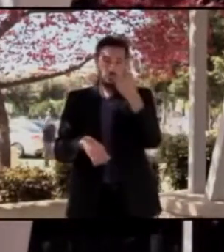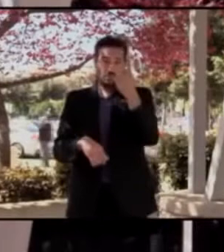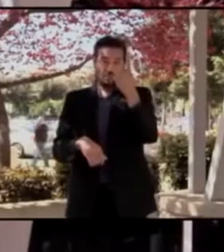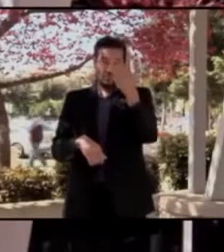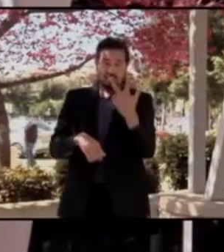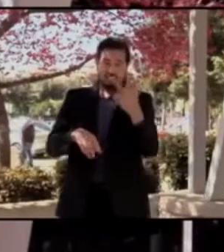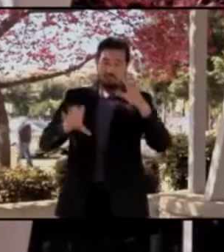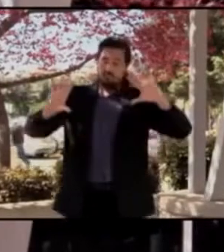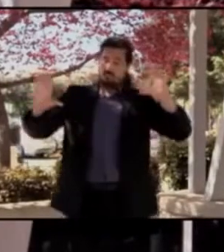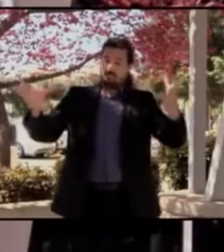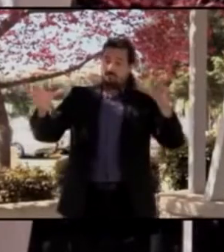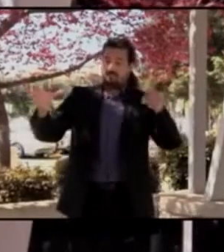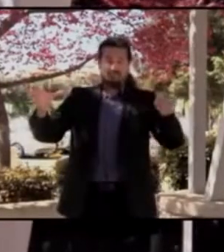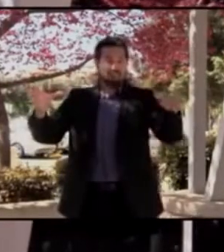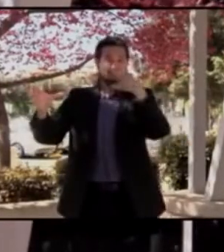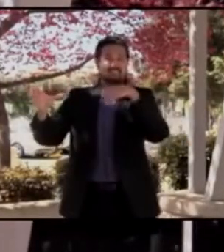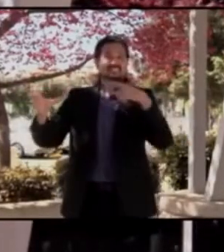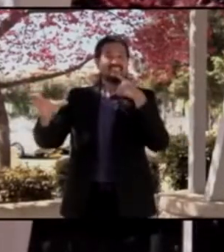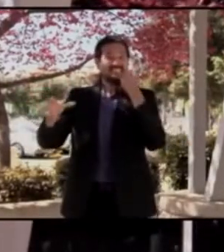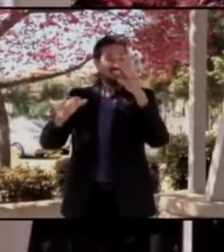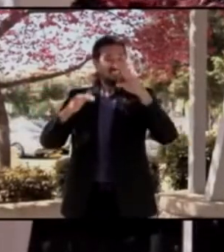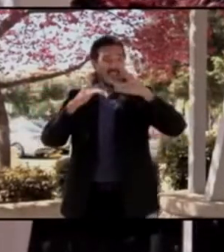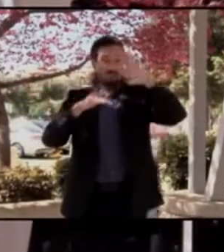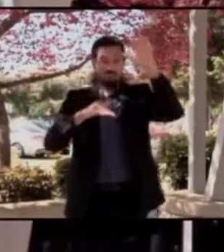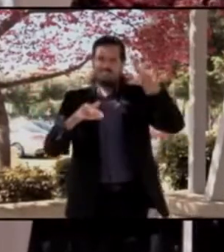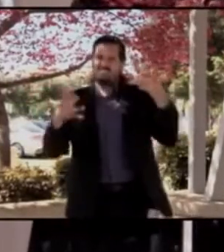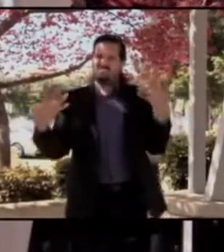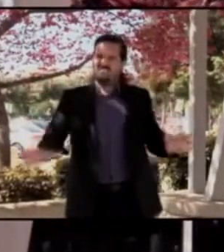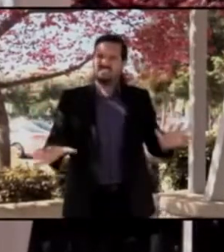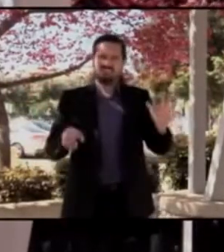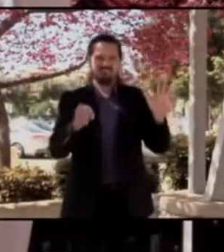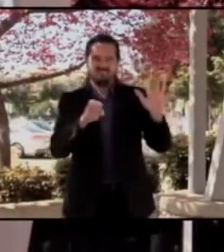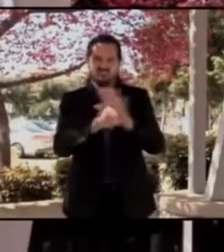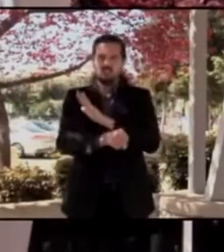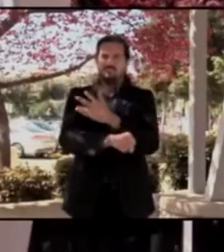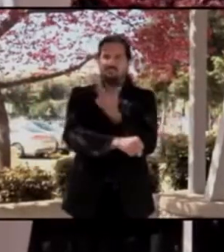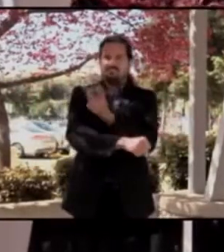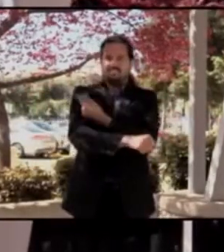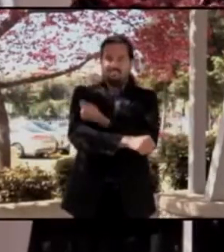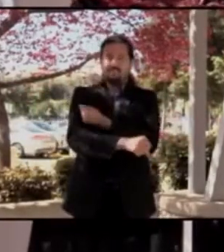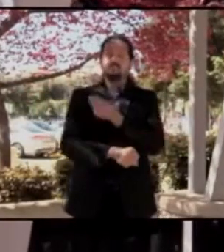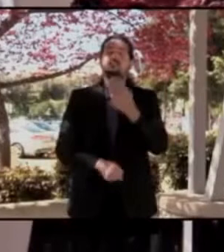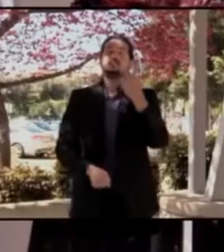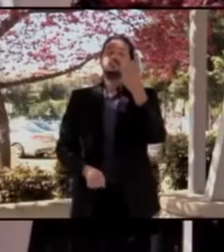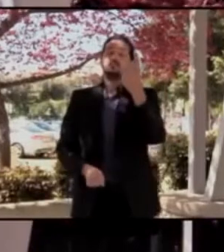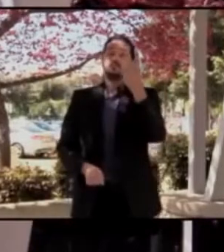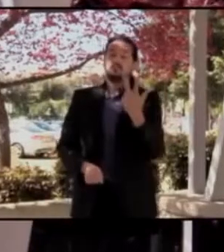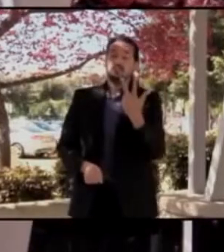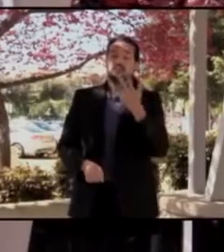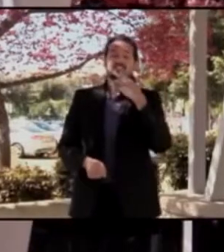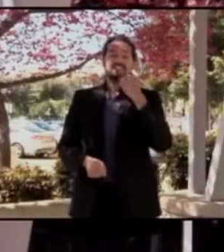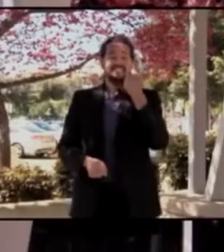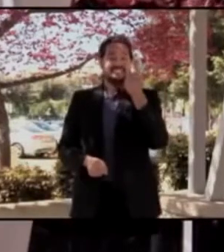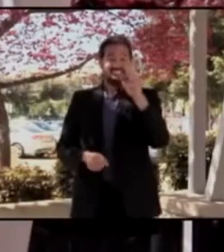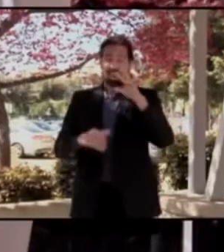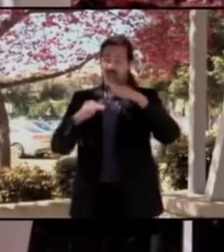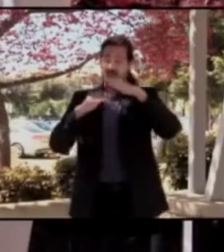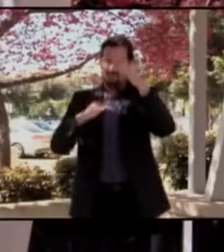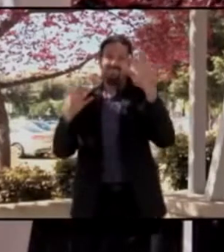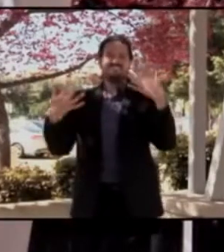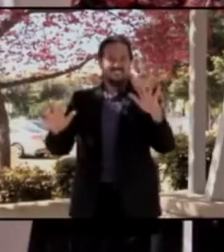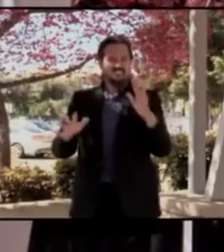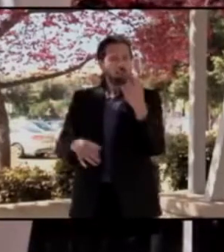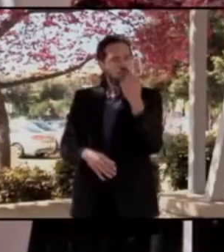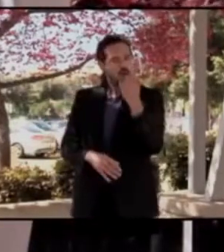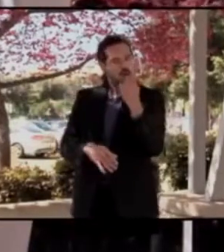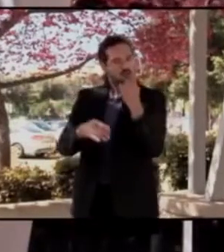and about 2/3 of people 16 and over have at least one vaccine. We also know that younger